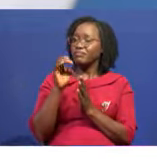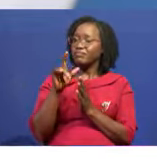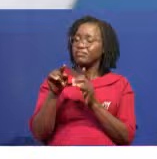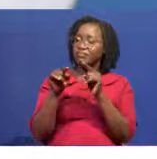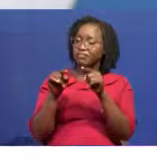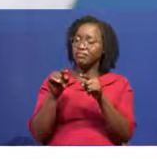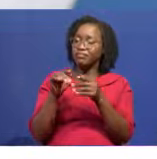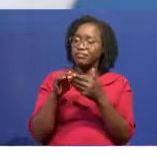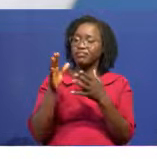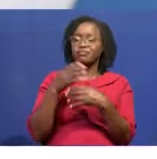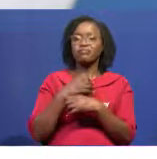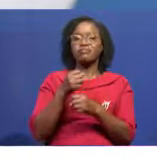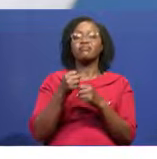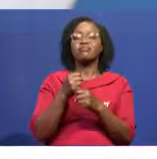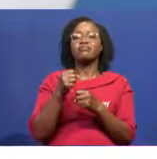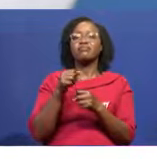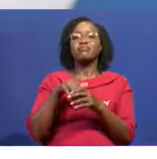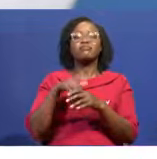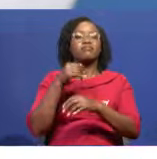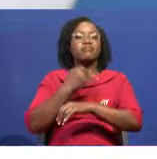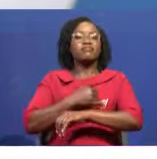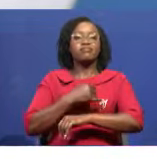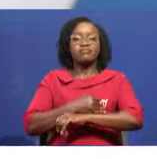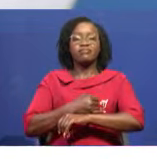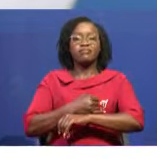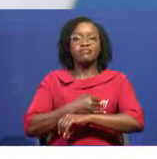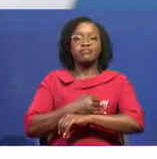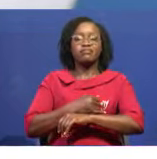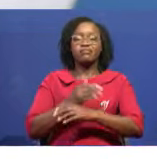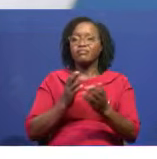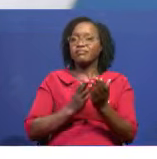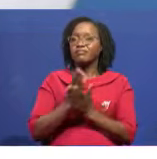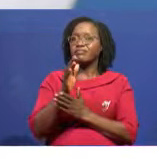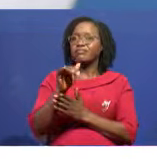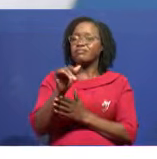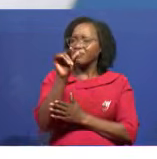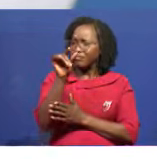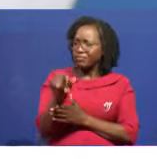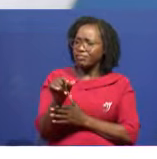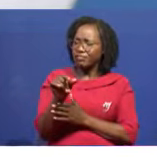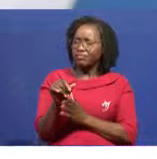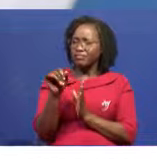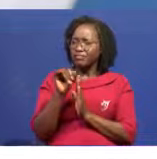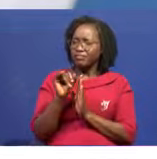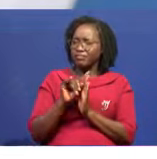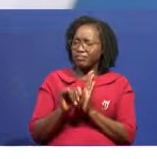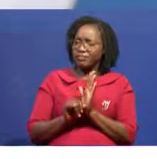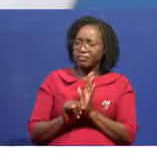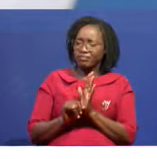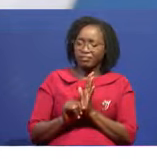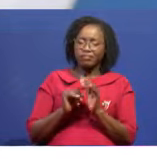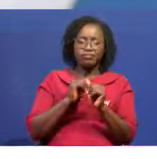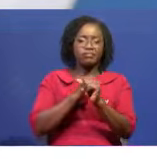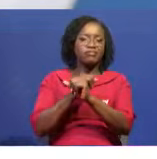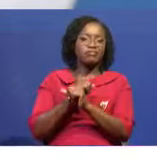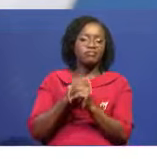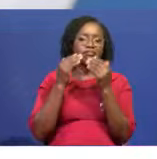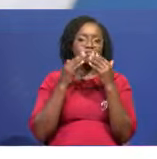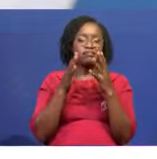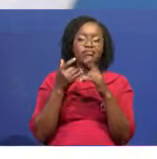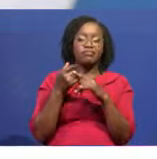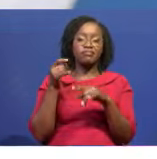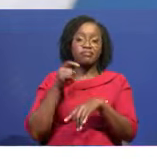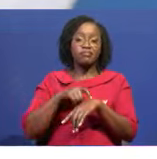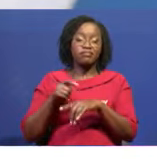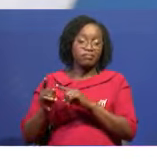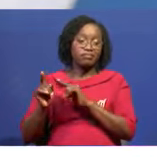there's more confidence in an institution that will ensure this person's identity is protected from the day they